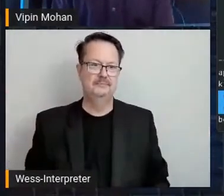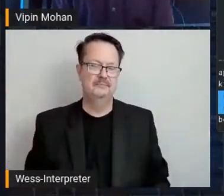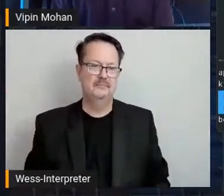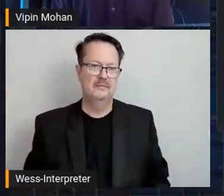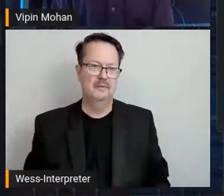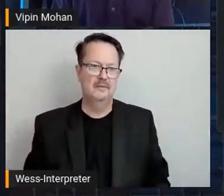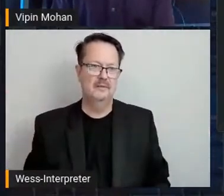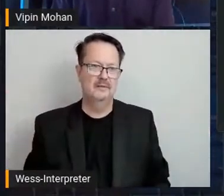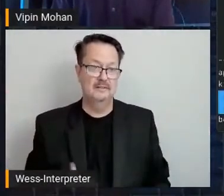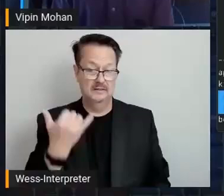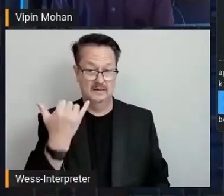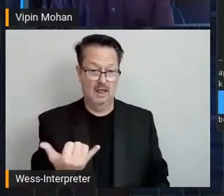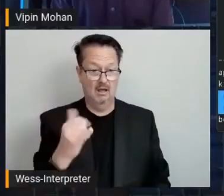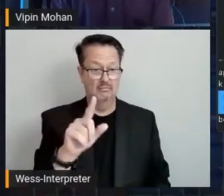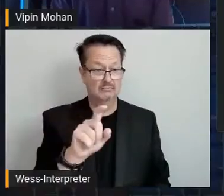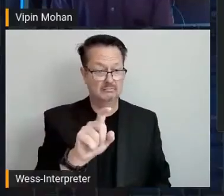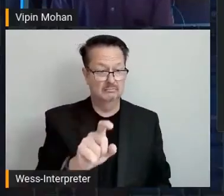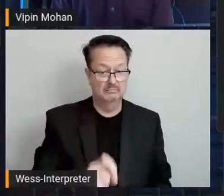But now.